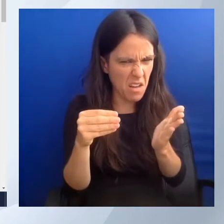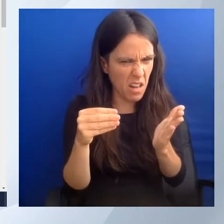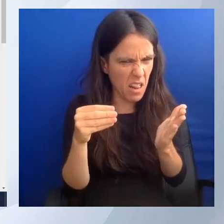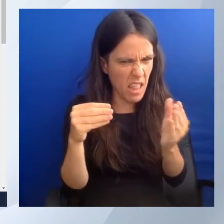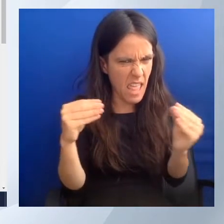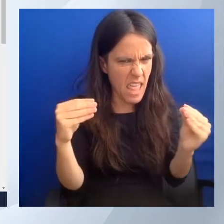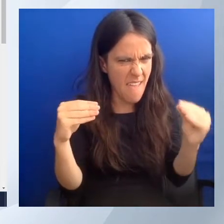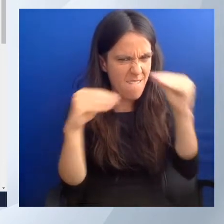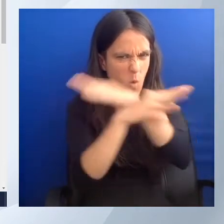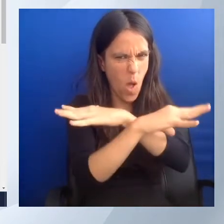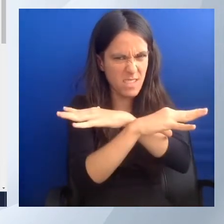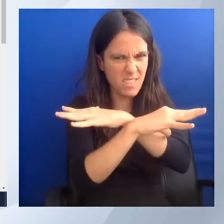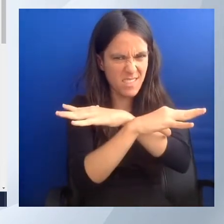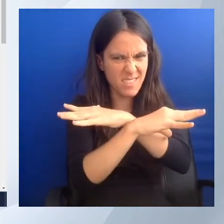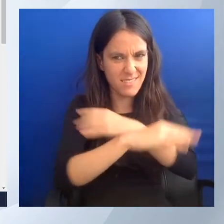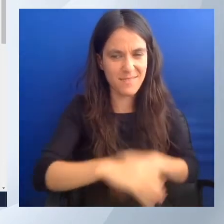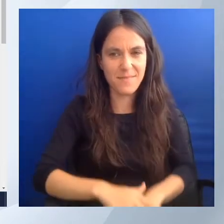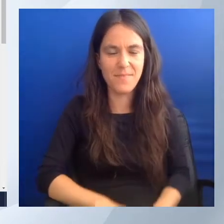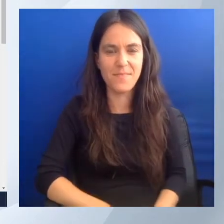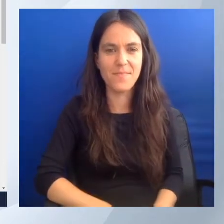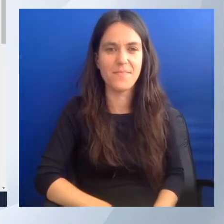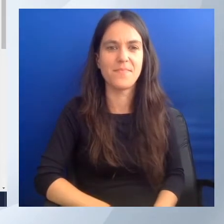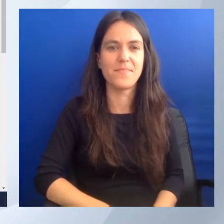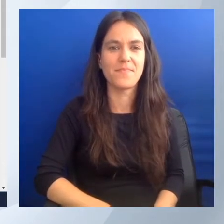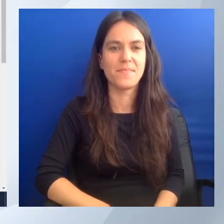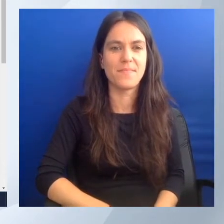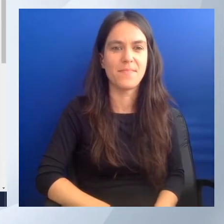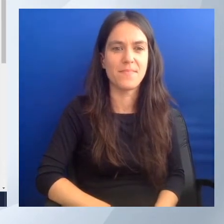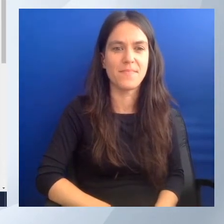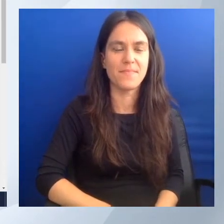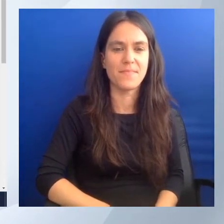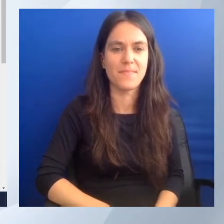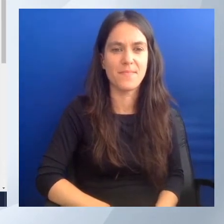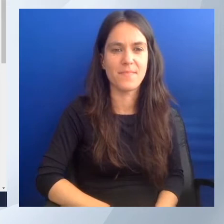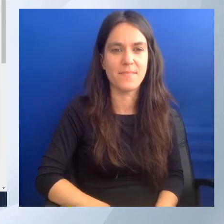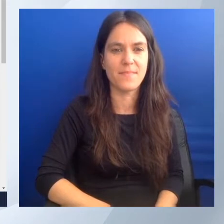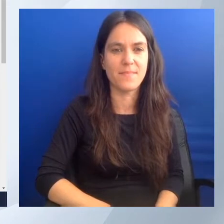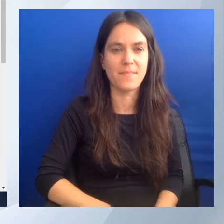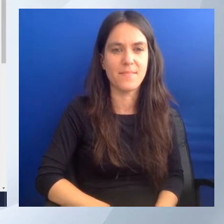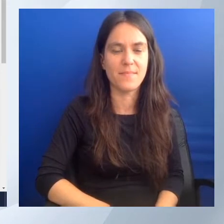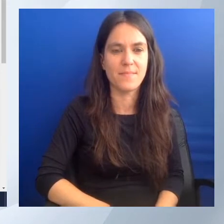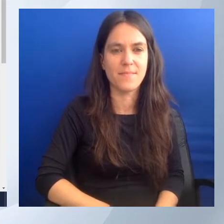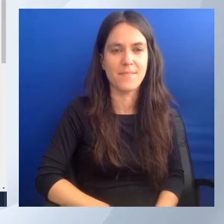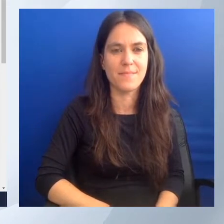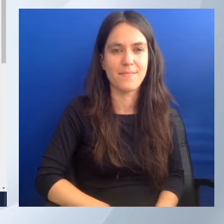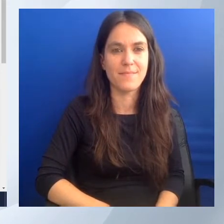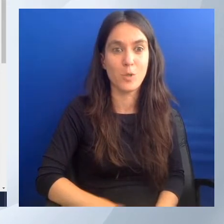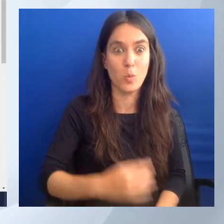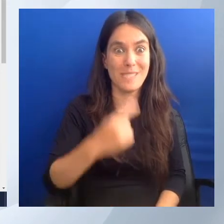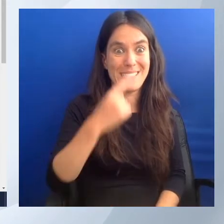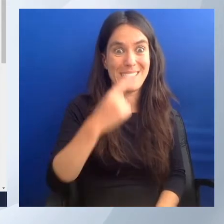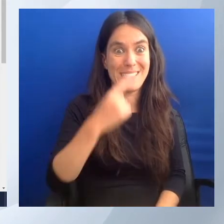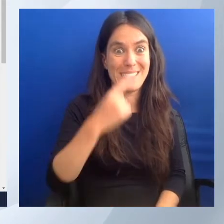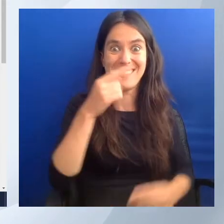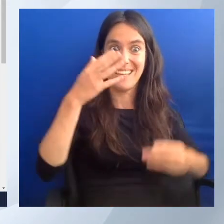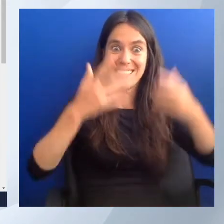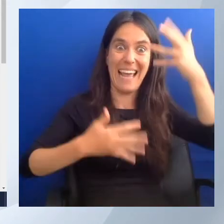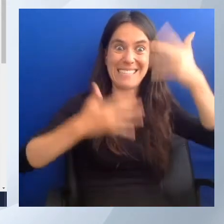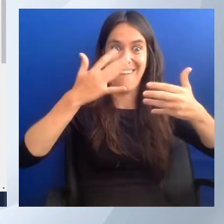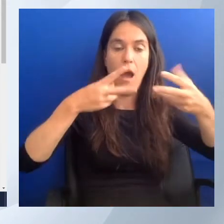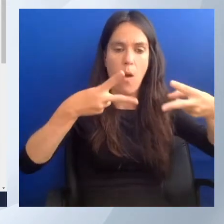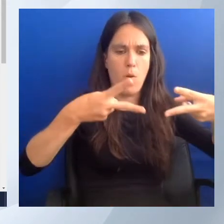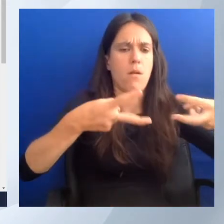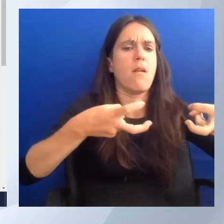So what I can do, I can take this data set and I can extract a bunch of properties from this data set that I want to use for training.